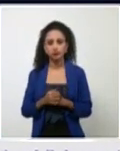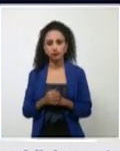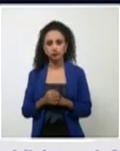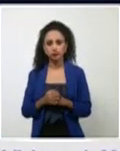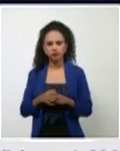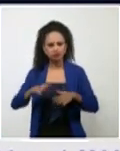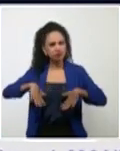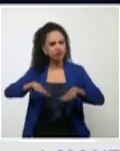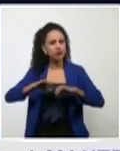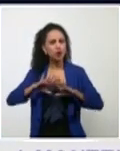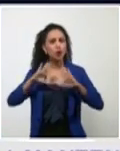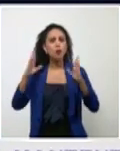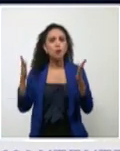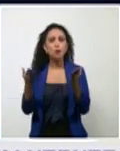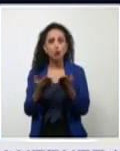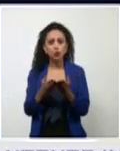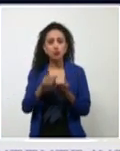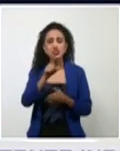The world,